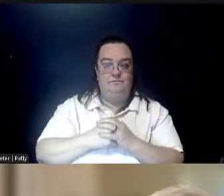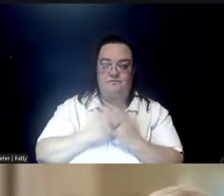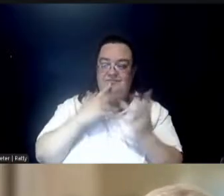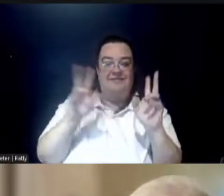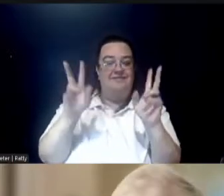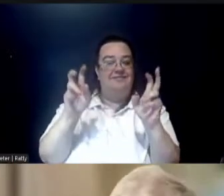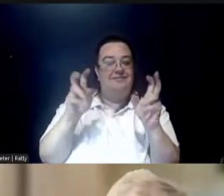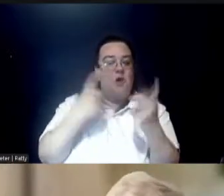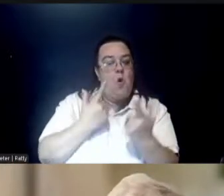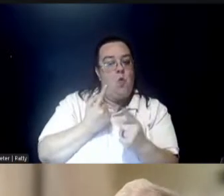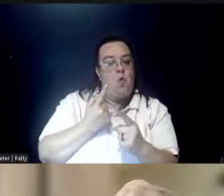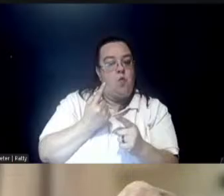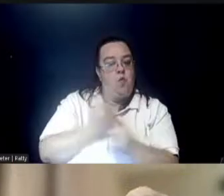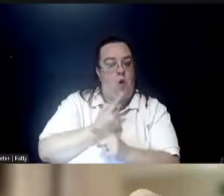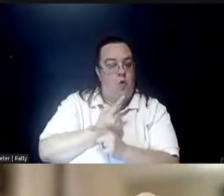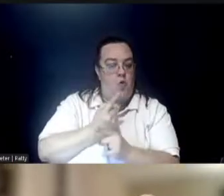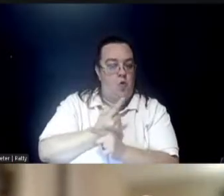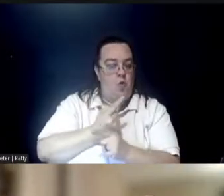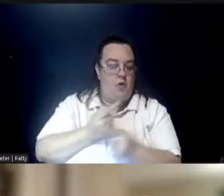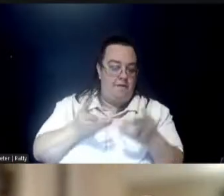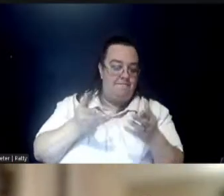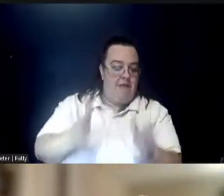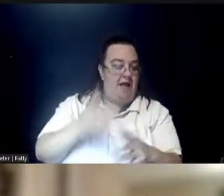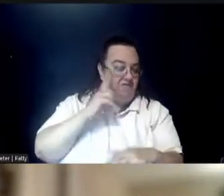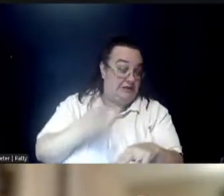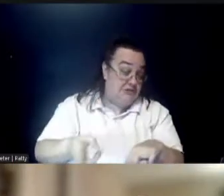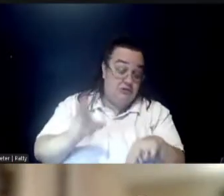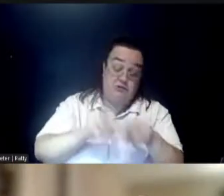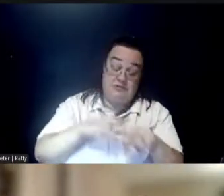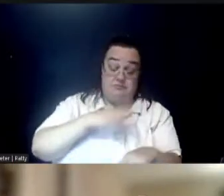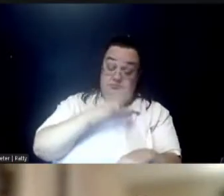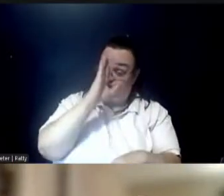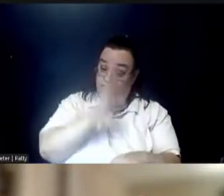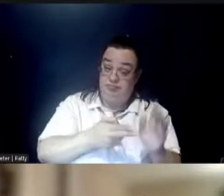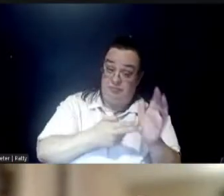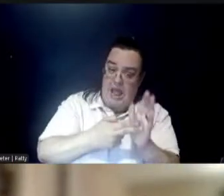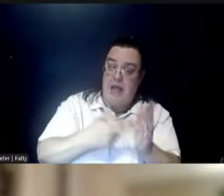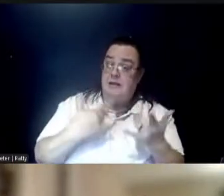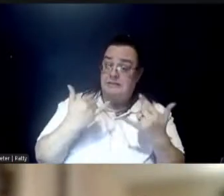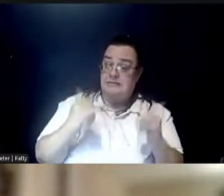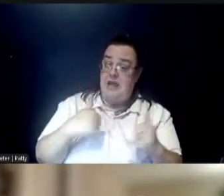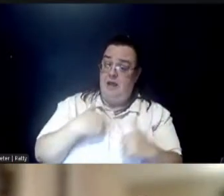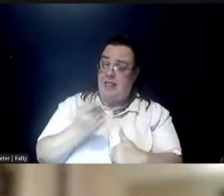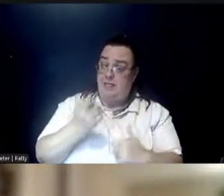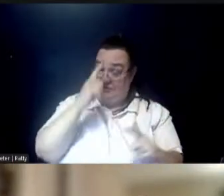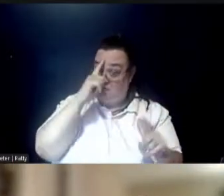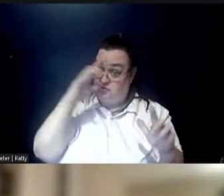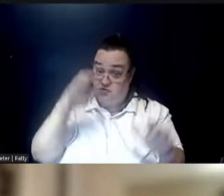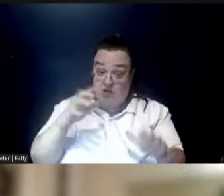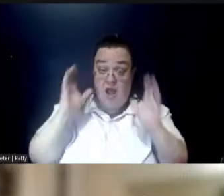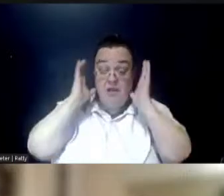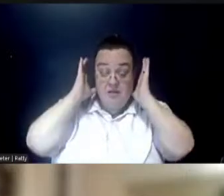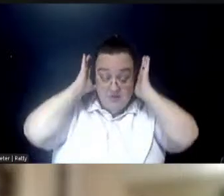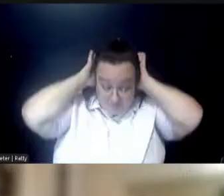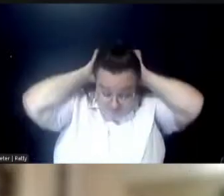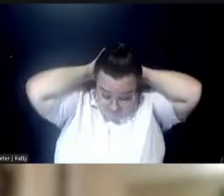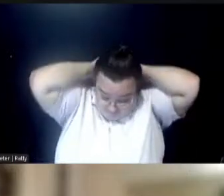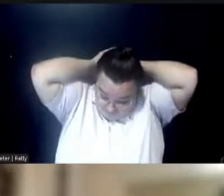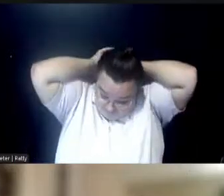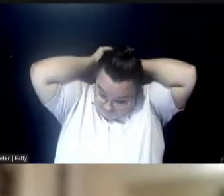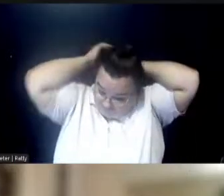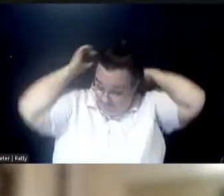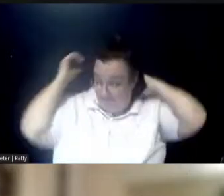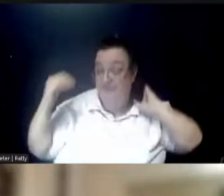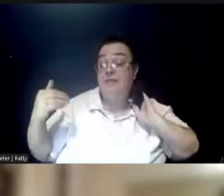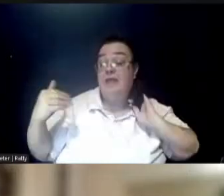path of increase. And I mean, to be honest, I'm still a little bit shocked that there is an idea that we need to